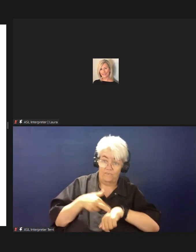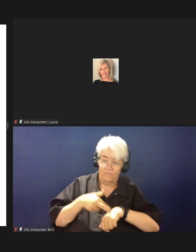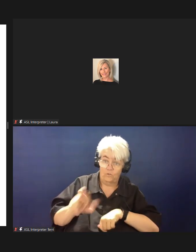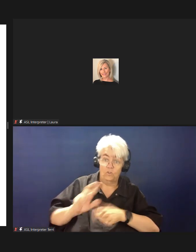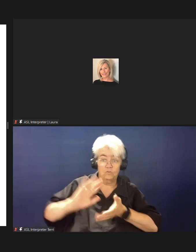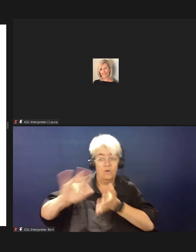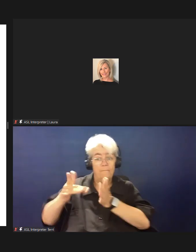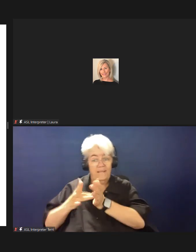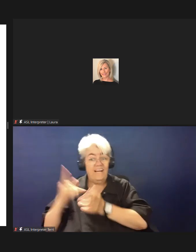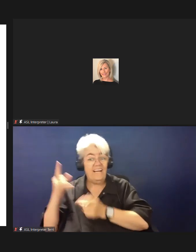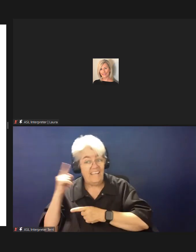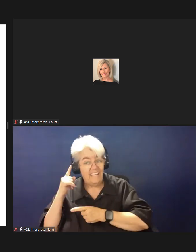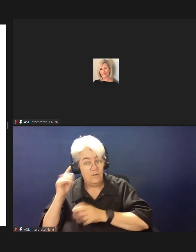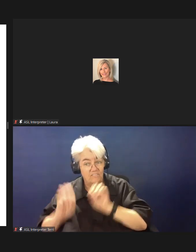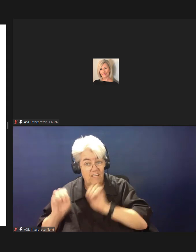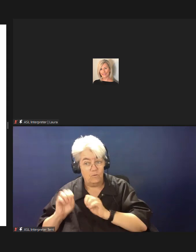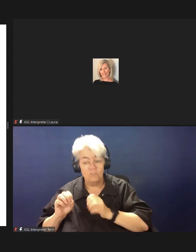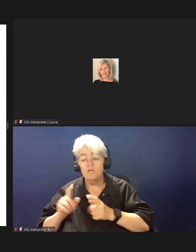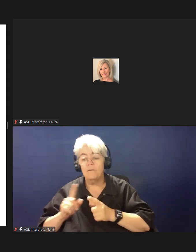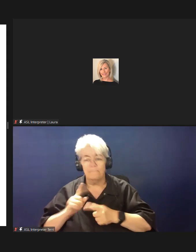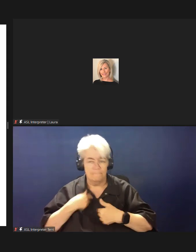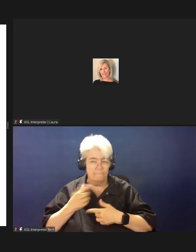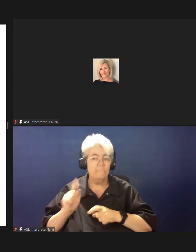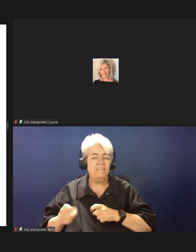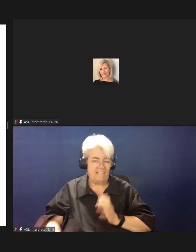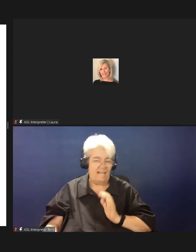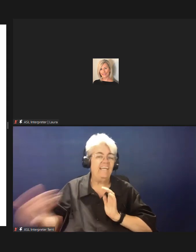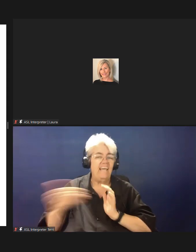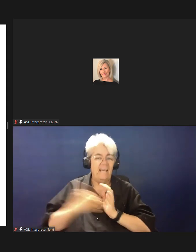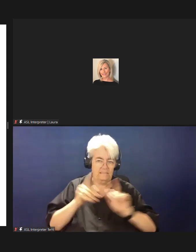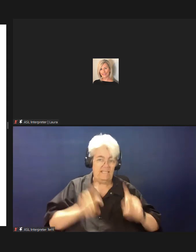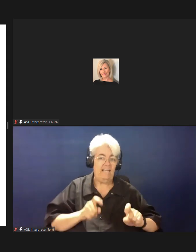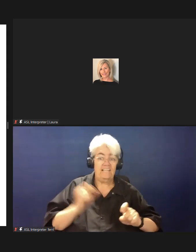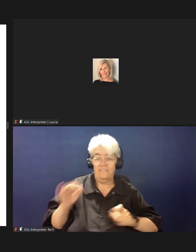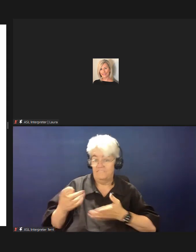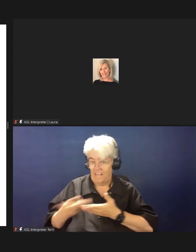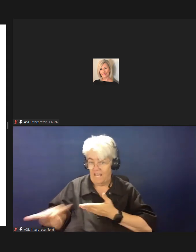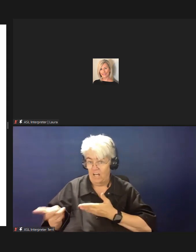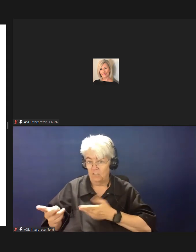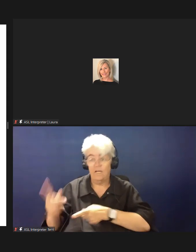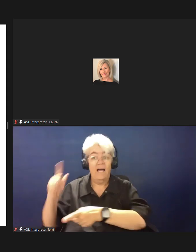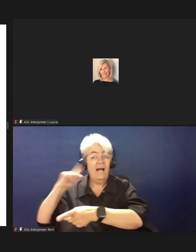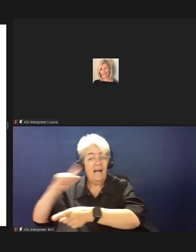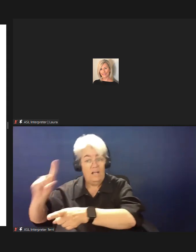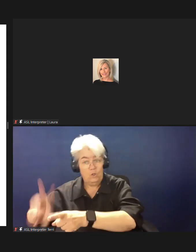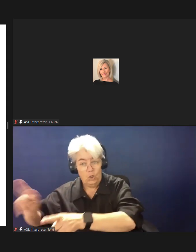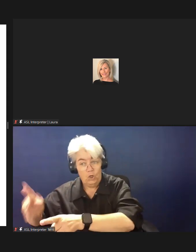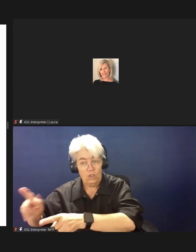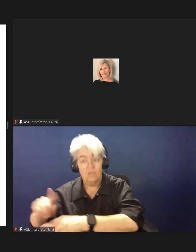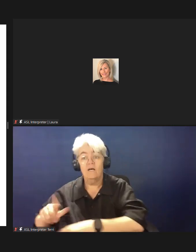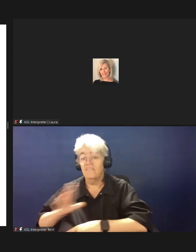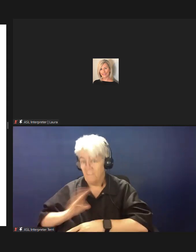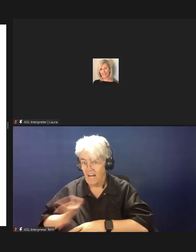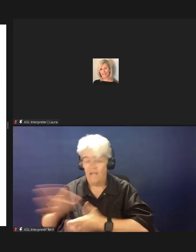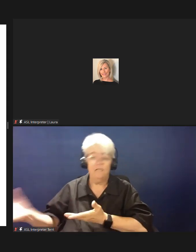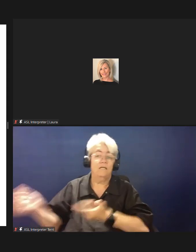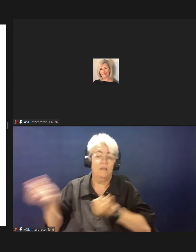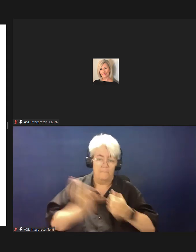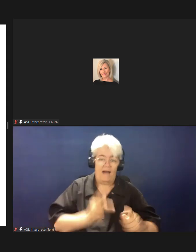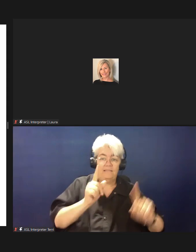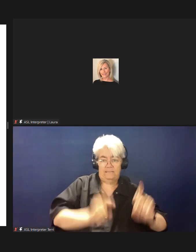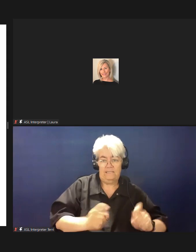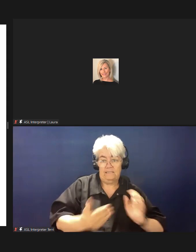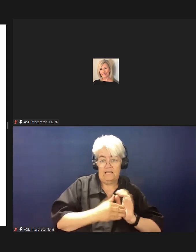the rescreen on any ear that did not previously pass. So if at this point there is still an ear that is not